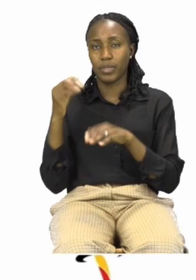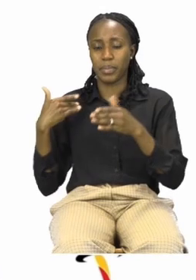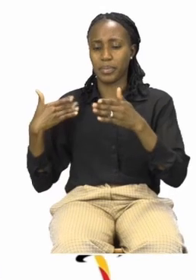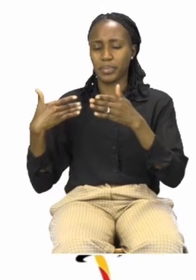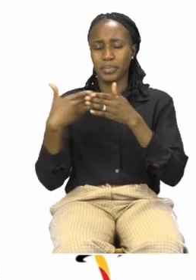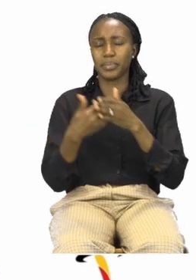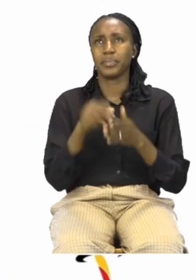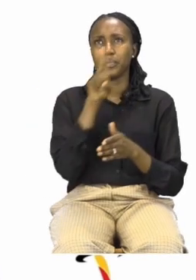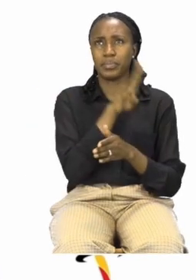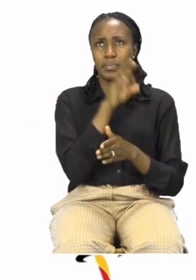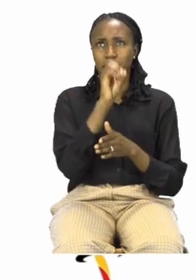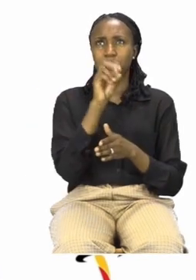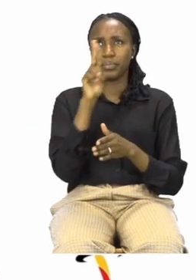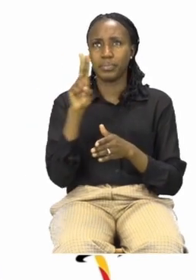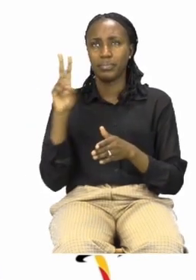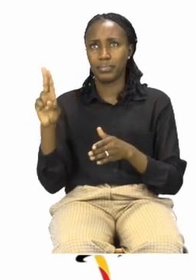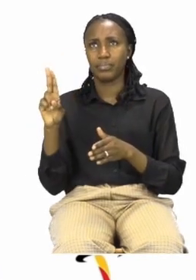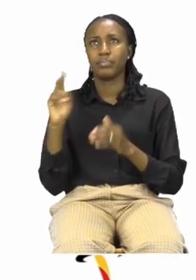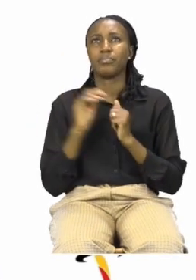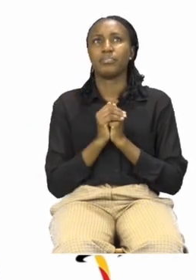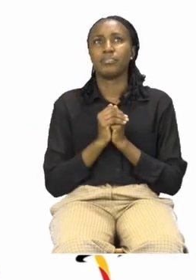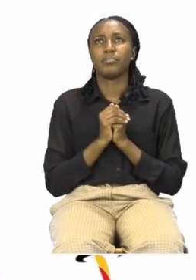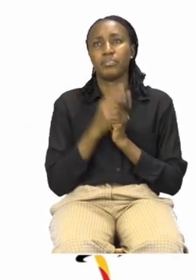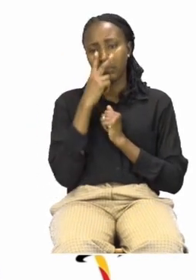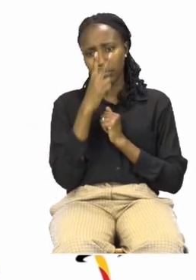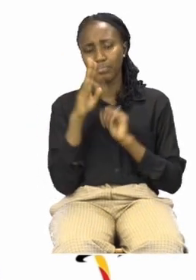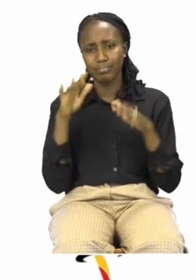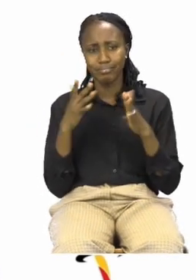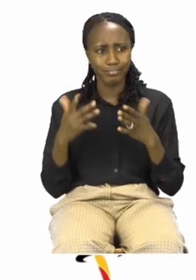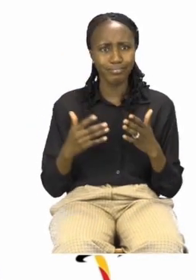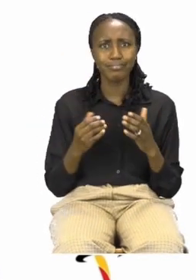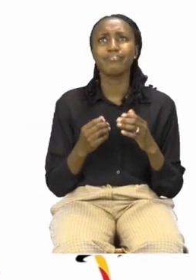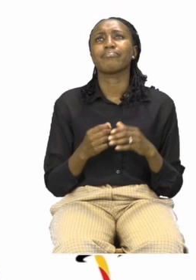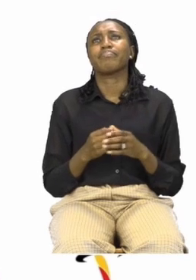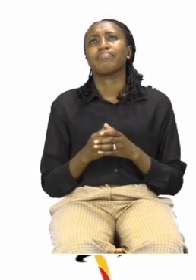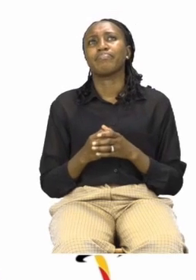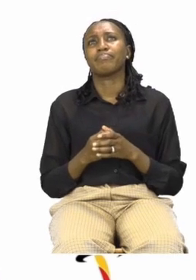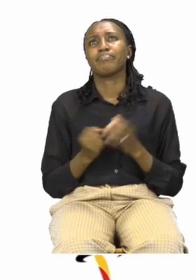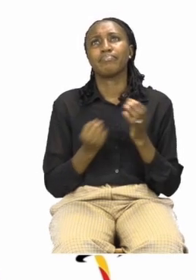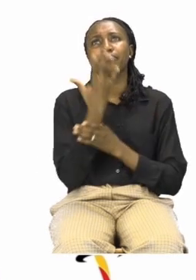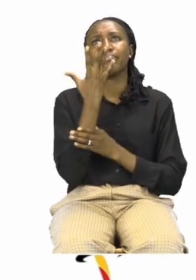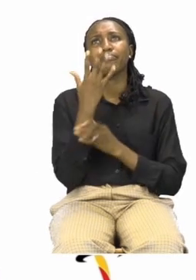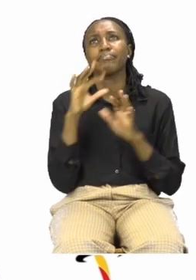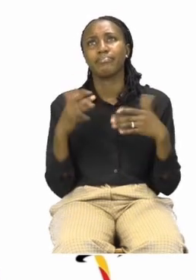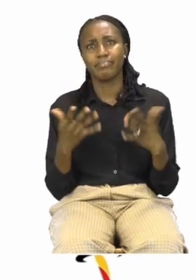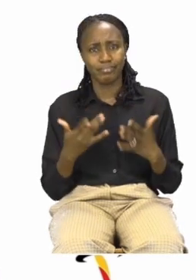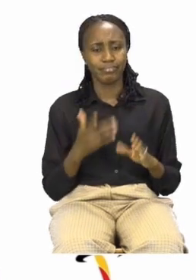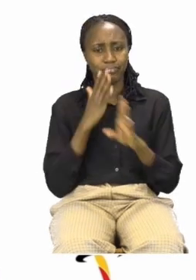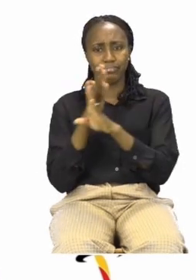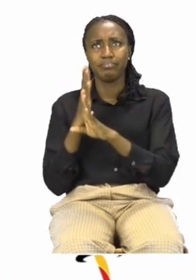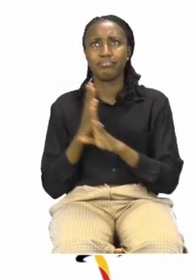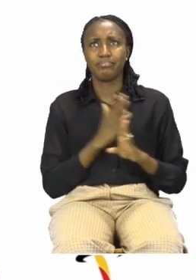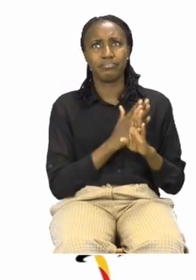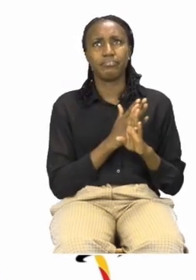2022, and from 2022 we are going to evaluate the strategic plan to see how best we've implemented all the pillars within our strategic plan. One of the many key pillars in the strategic plan